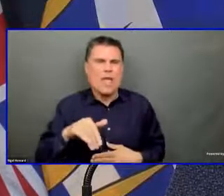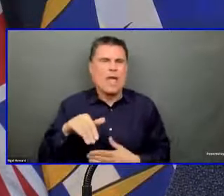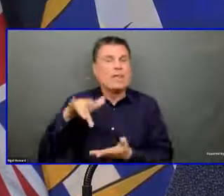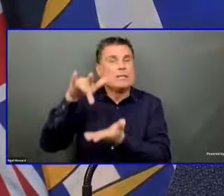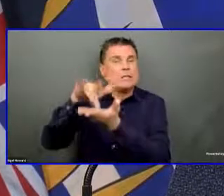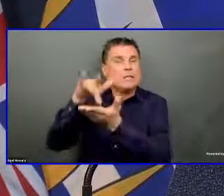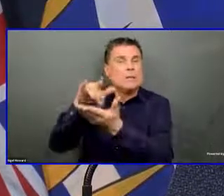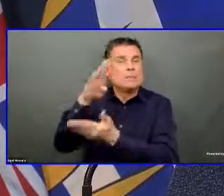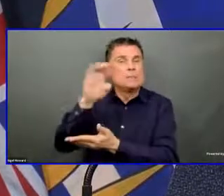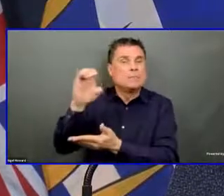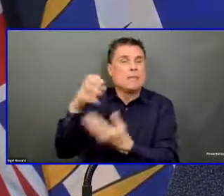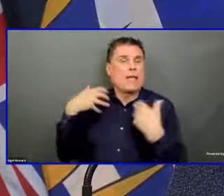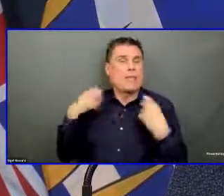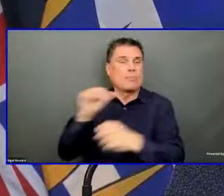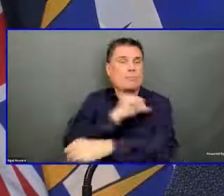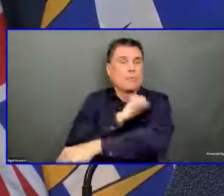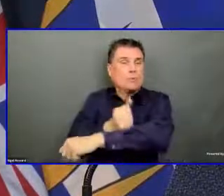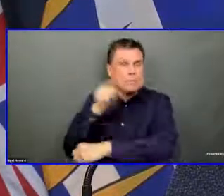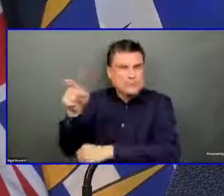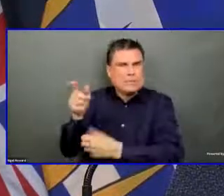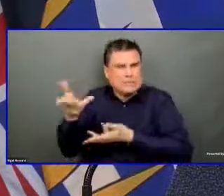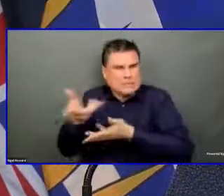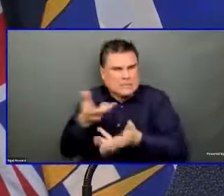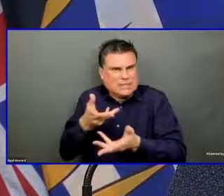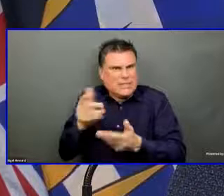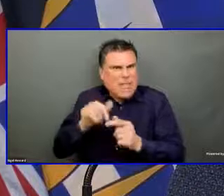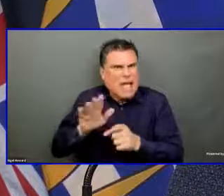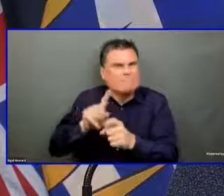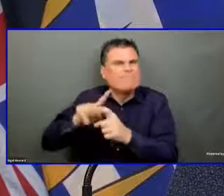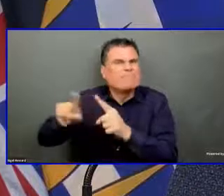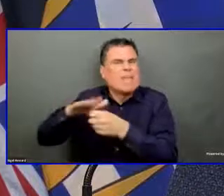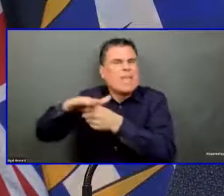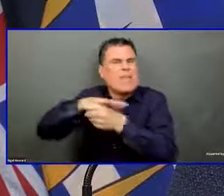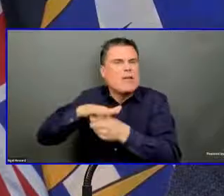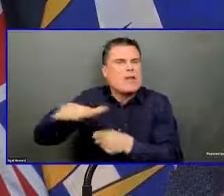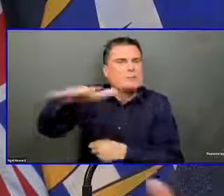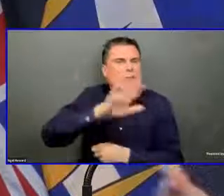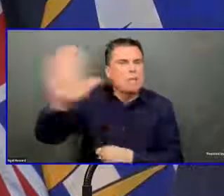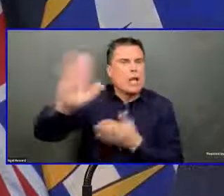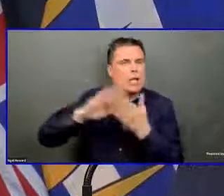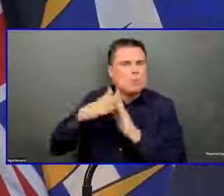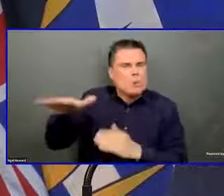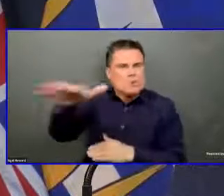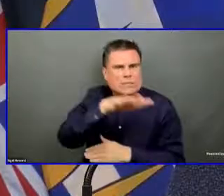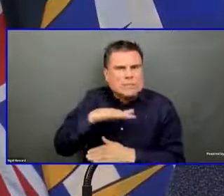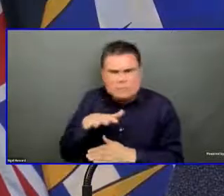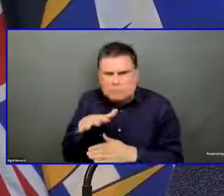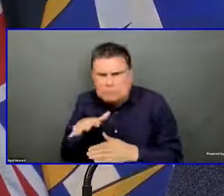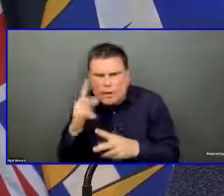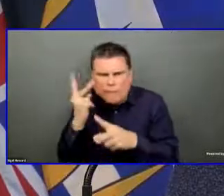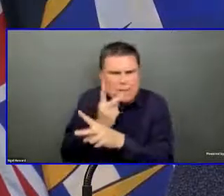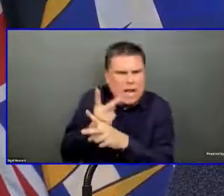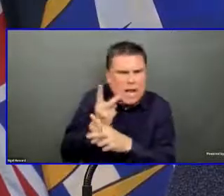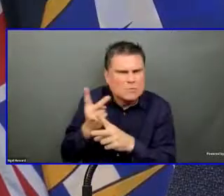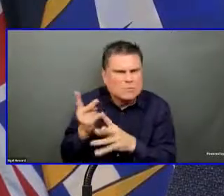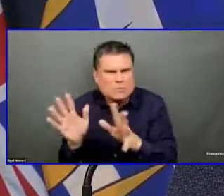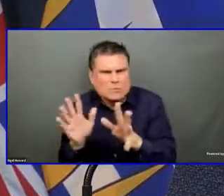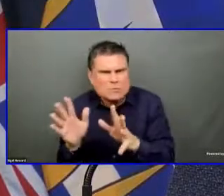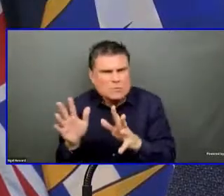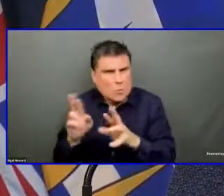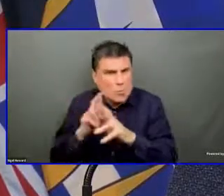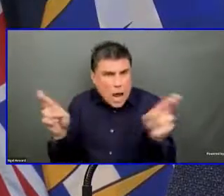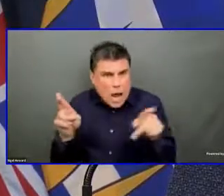to make sure that everybody has the opportunity to be immunized now, and that we get those rates up to where we need them to be to protect